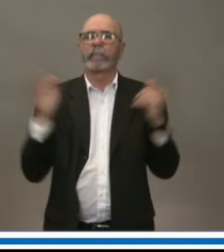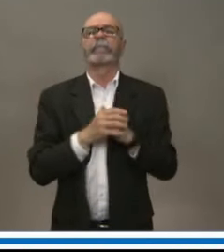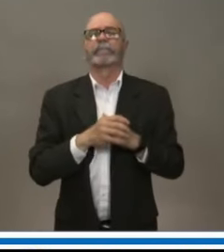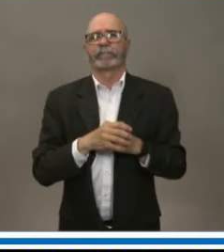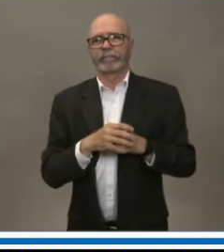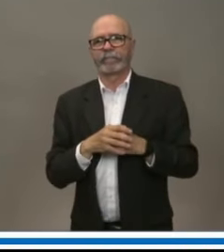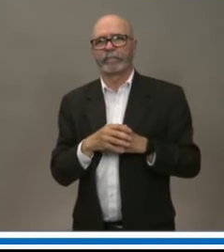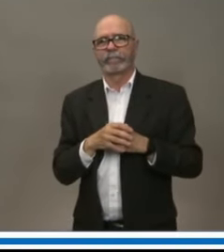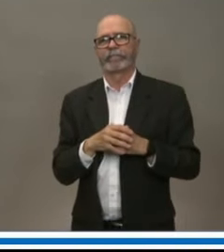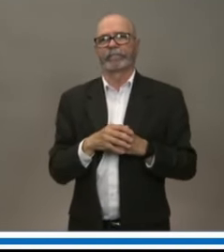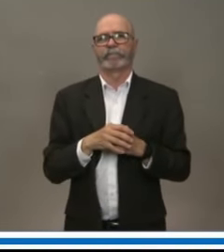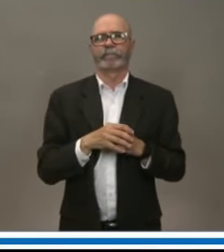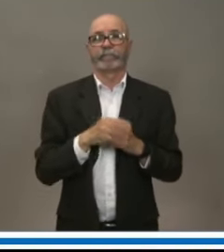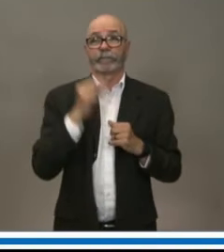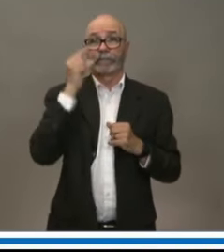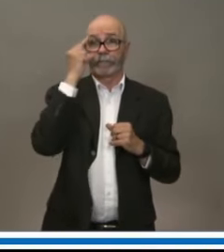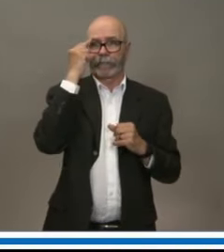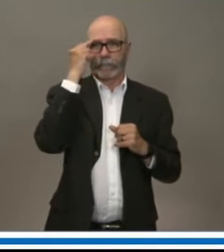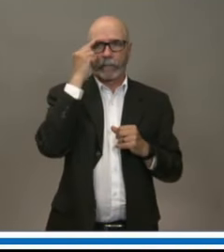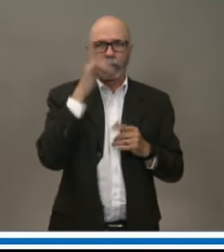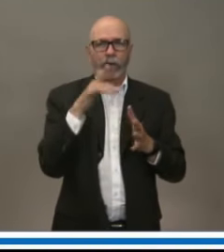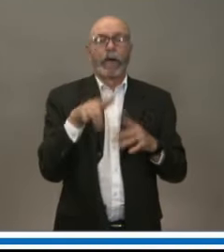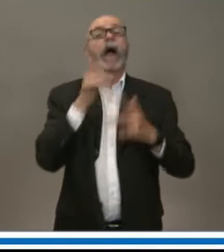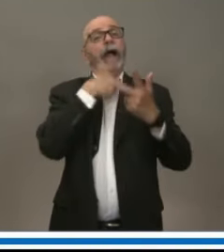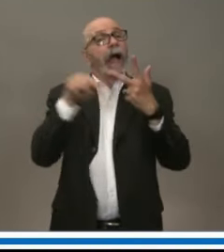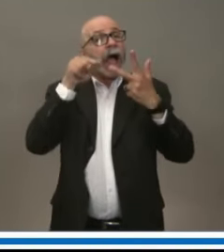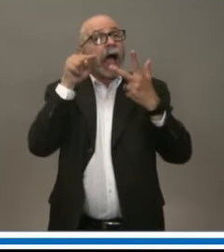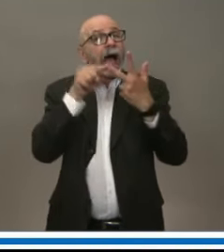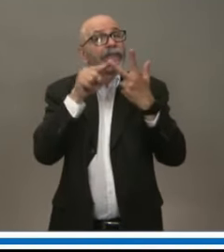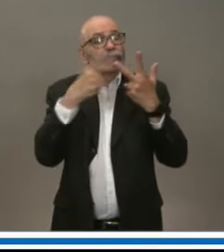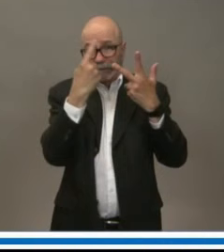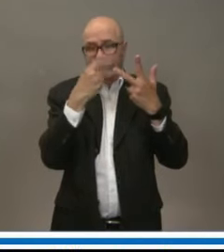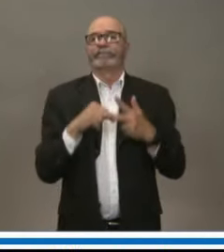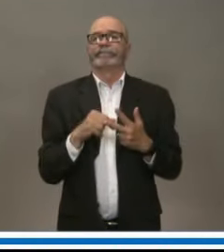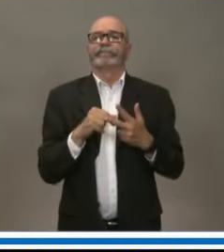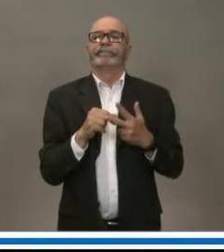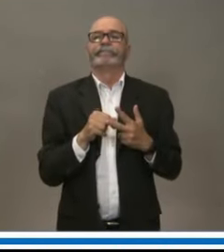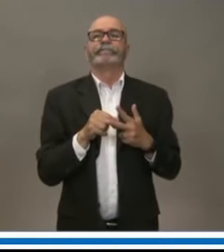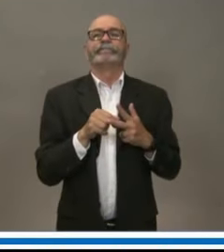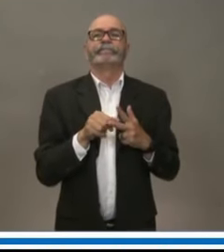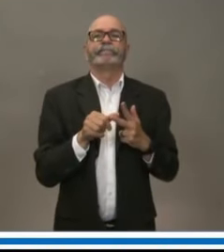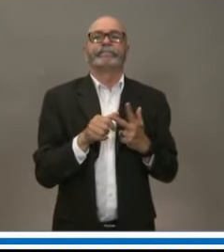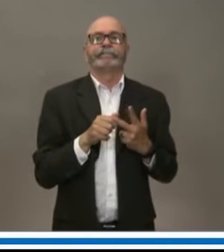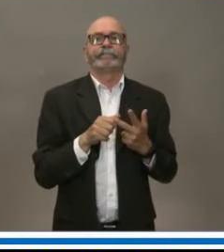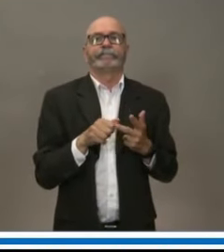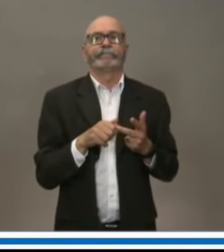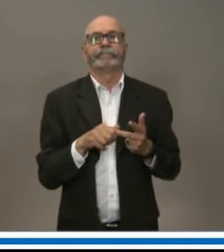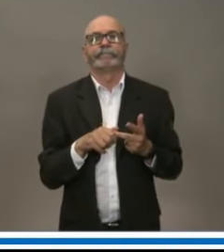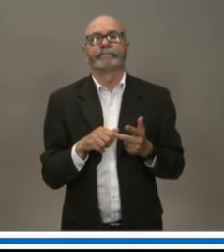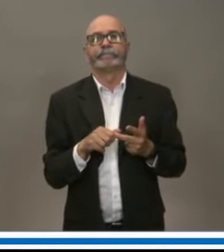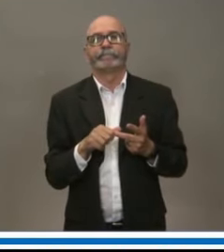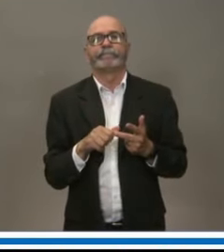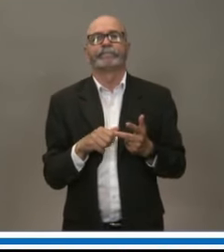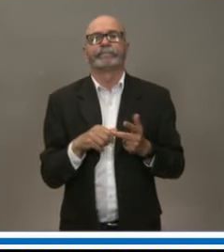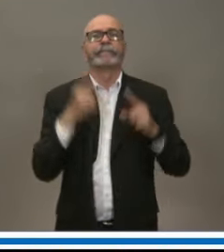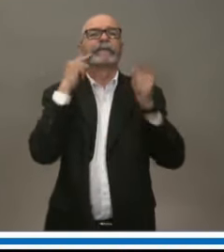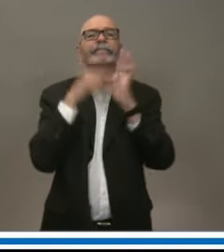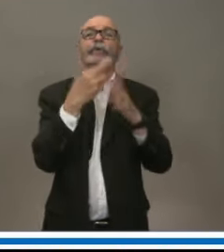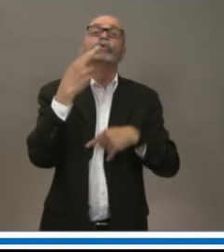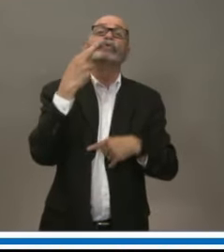sector. And there's a third part that's been looked at as well that you didn't mention, but it's part of our work as well, which is in the residential care